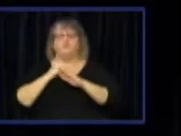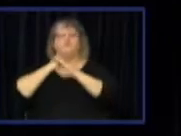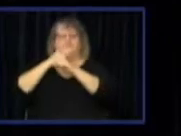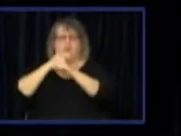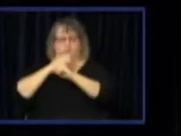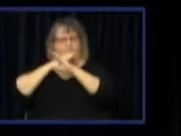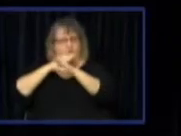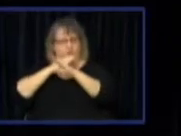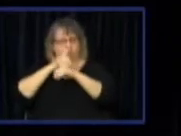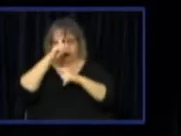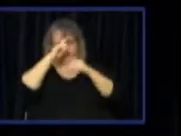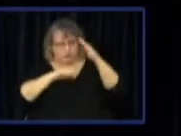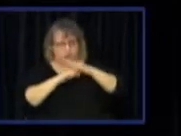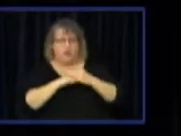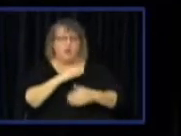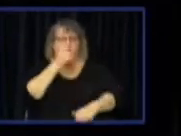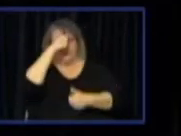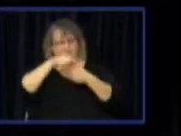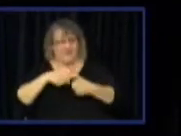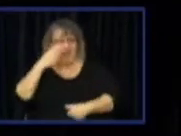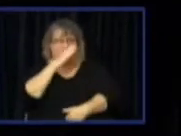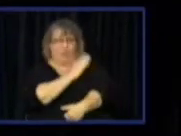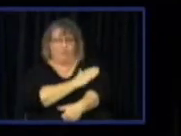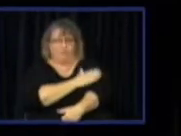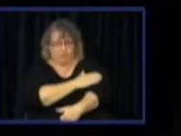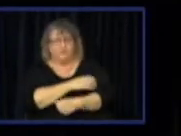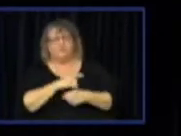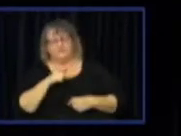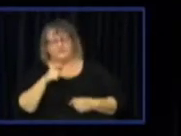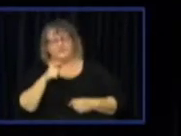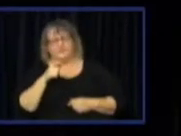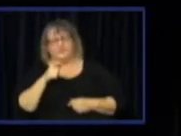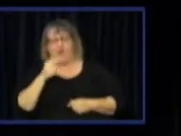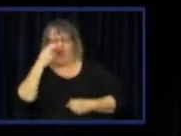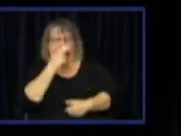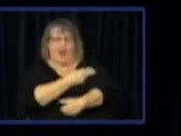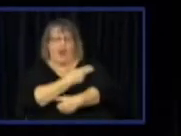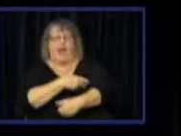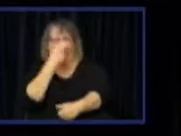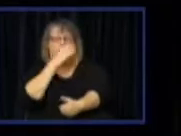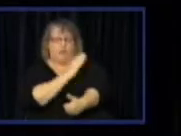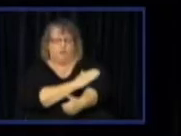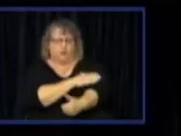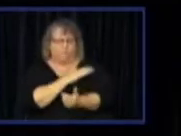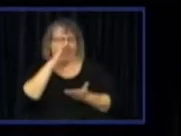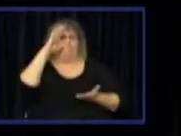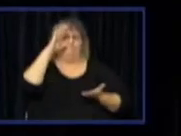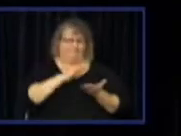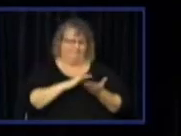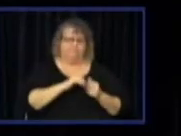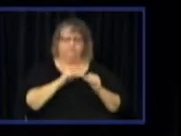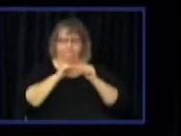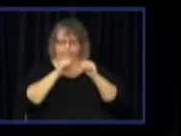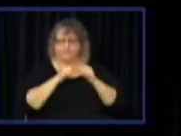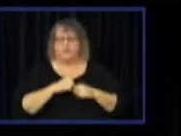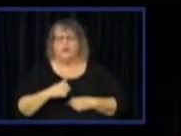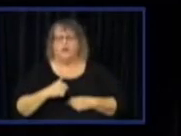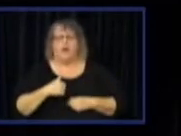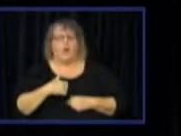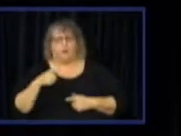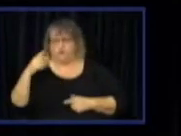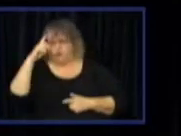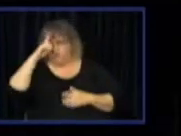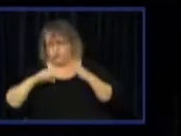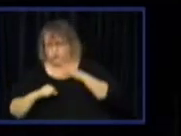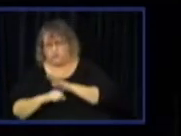Okay, and we talked about that quite a bit, especially treatment of hypertension. And so my goal would be that I never have to treat